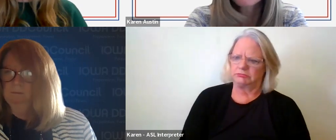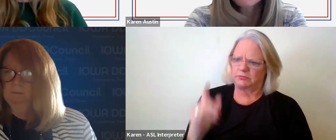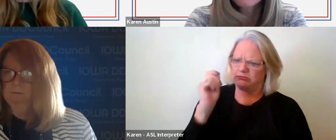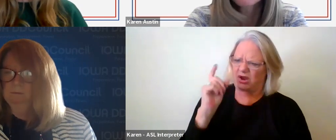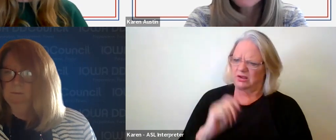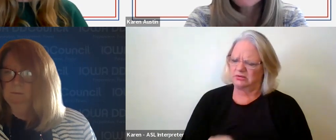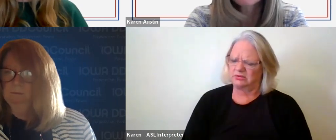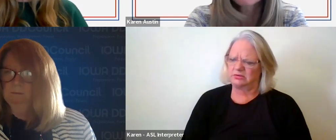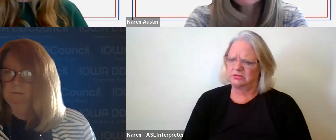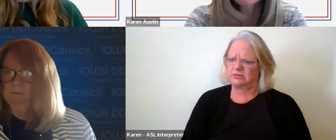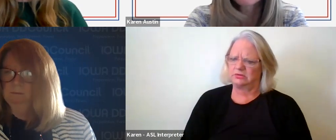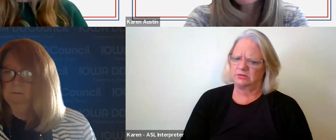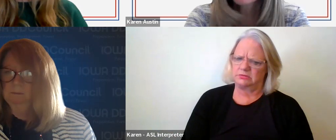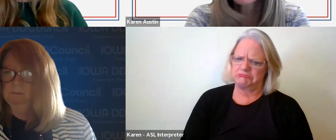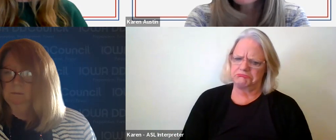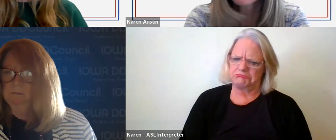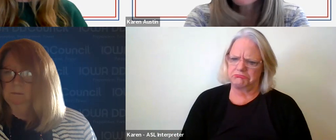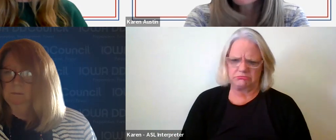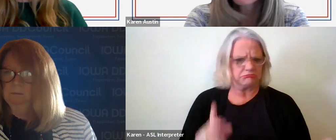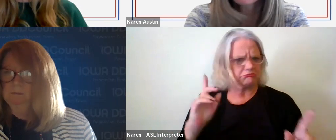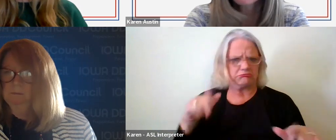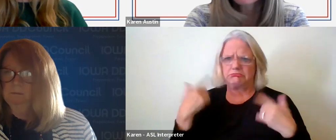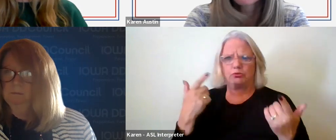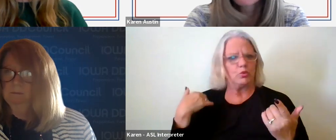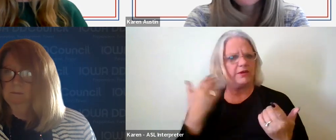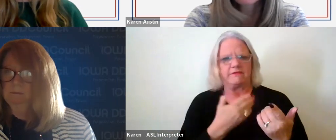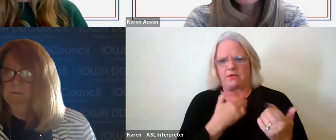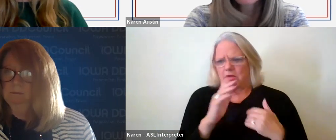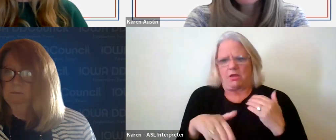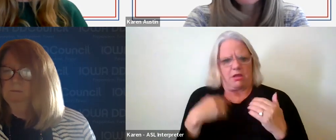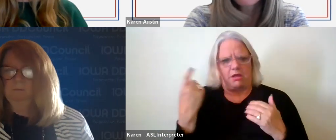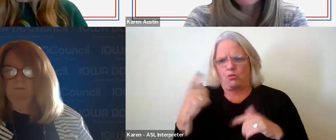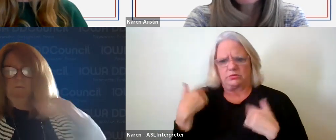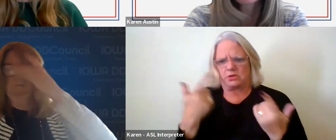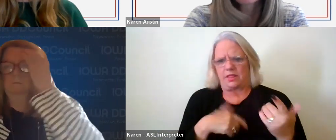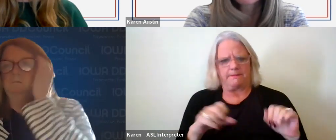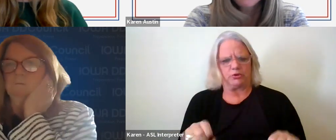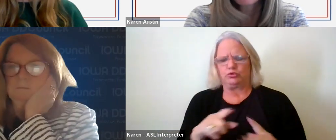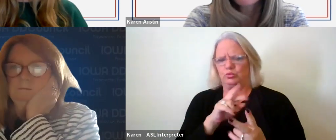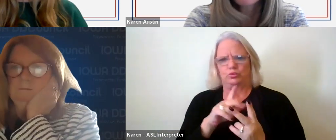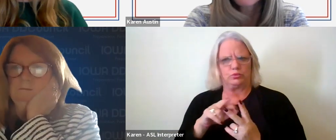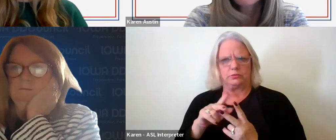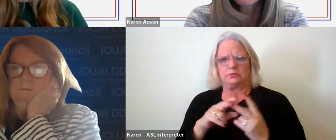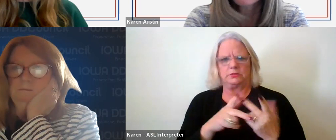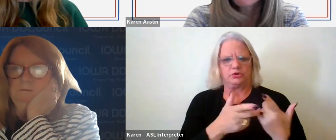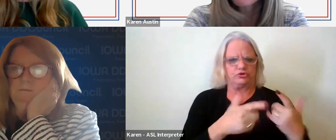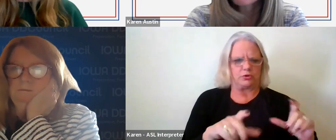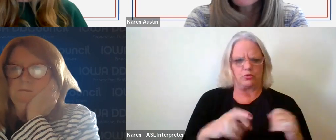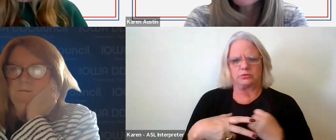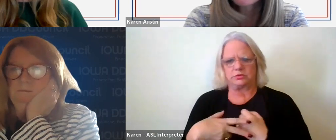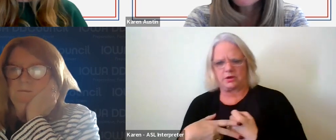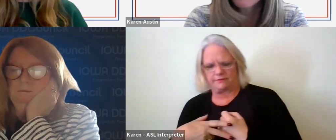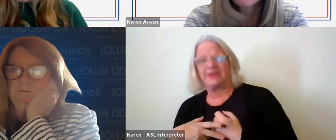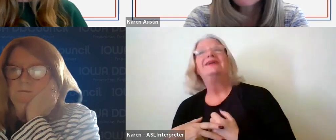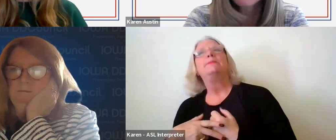that though, because we have always had that ability to have more than one option. So it may have